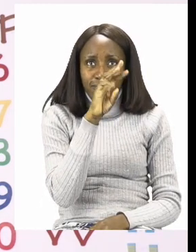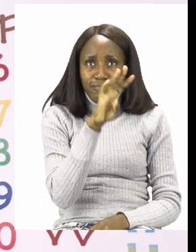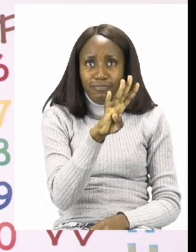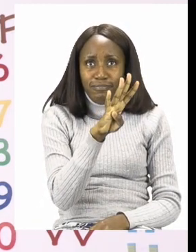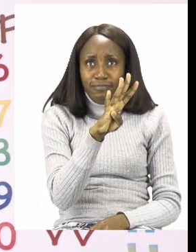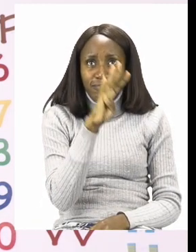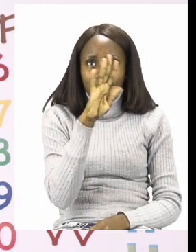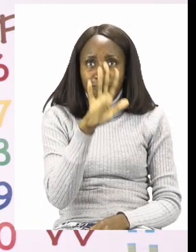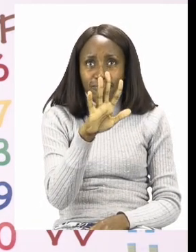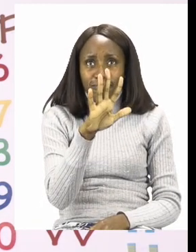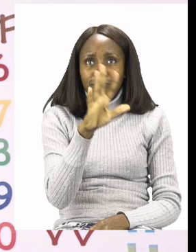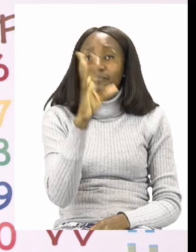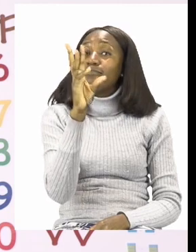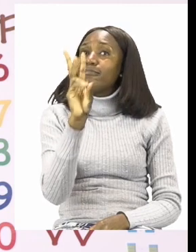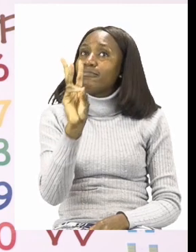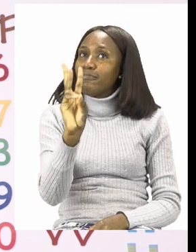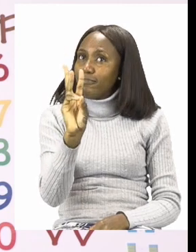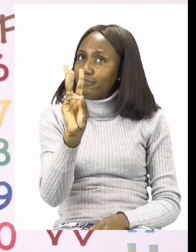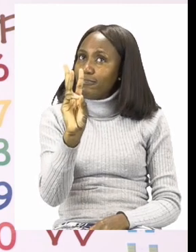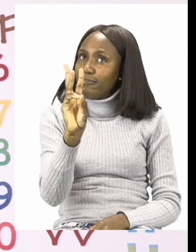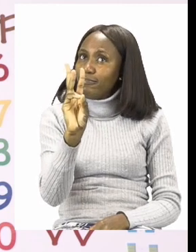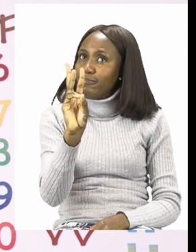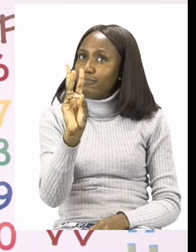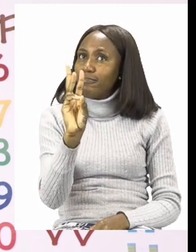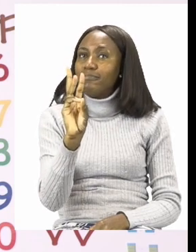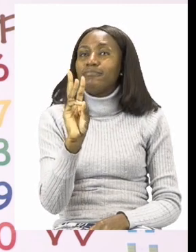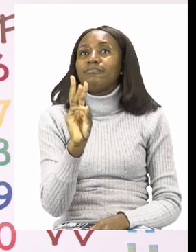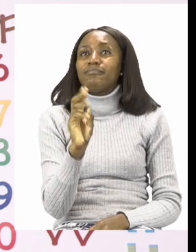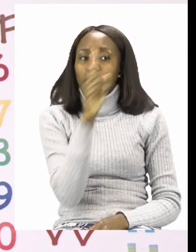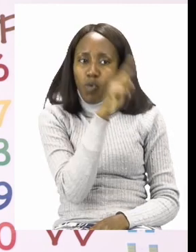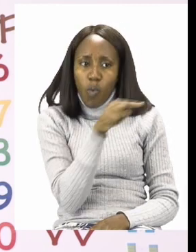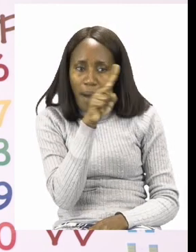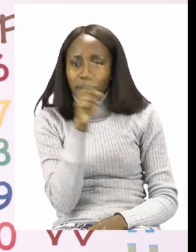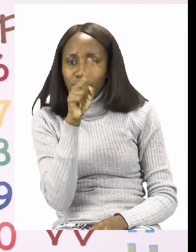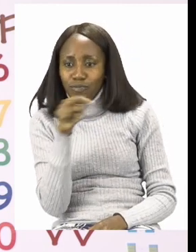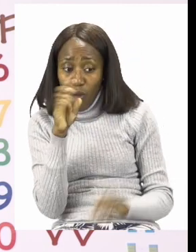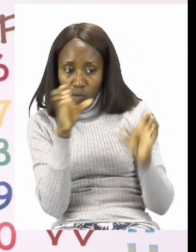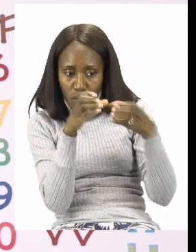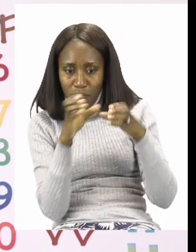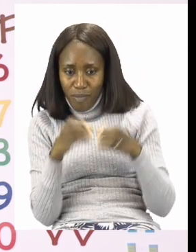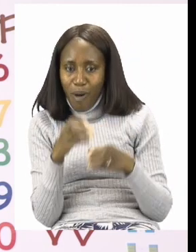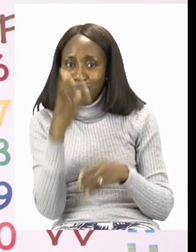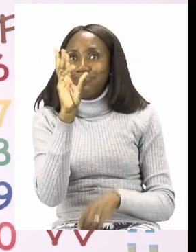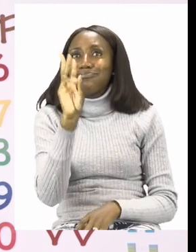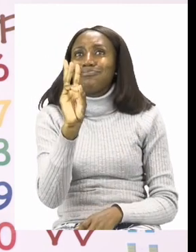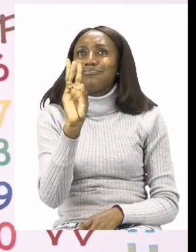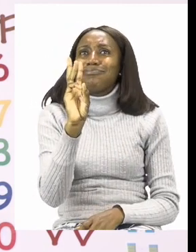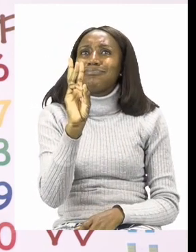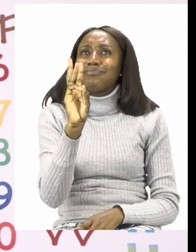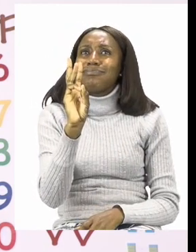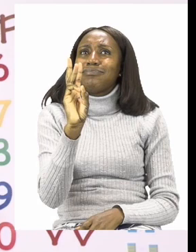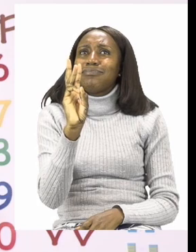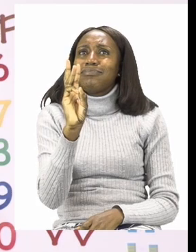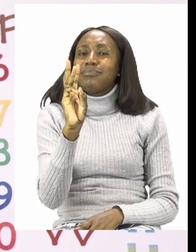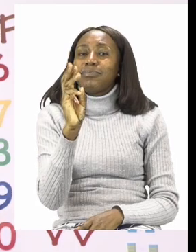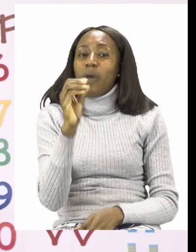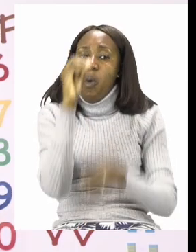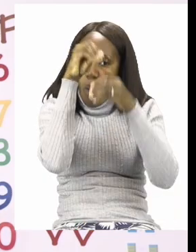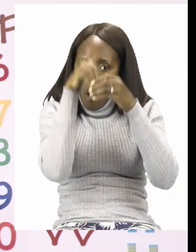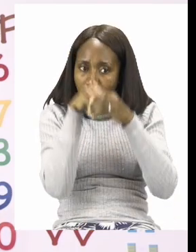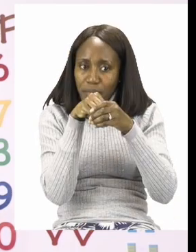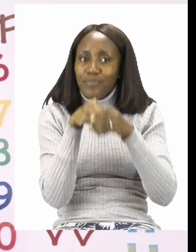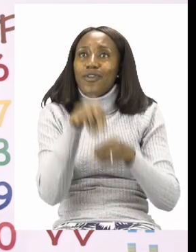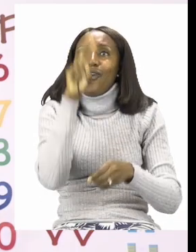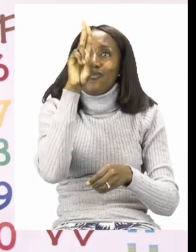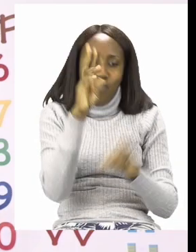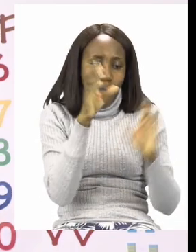3, 4, 5, 6 circles. And then we also have 2 dots